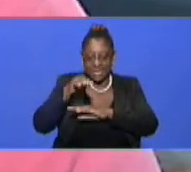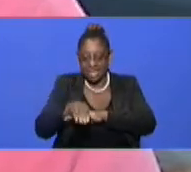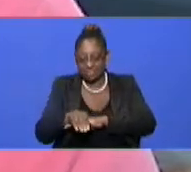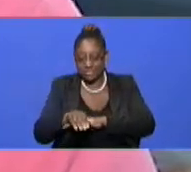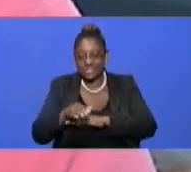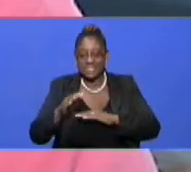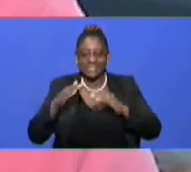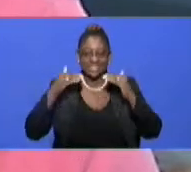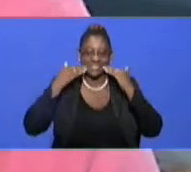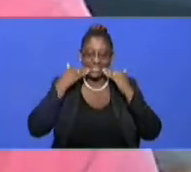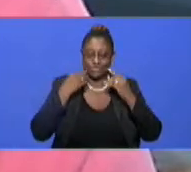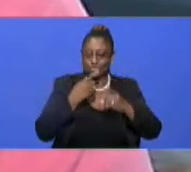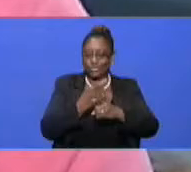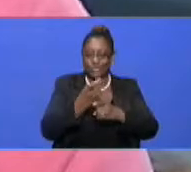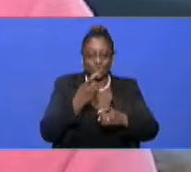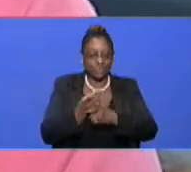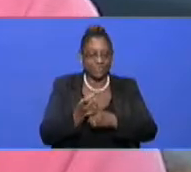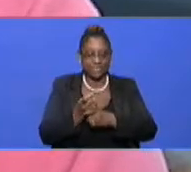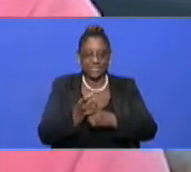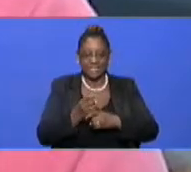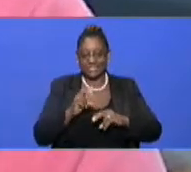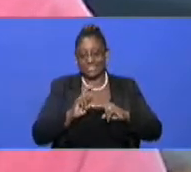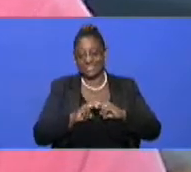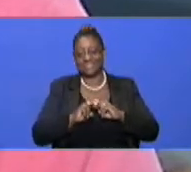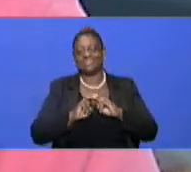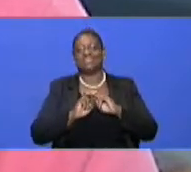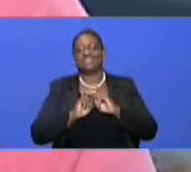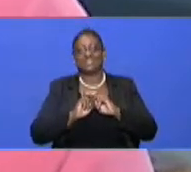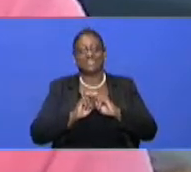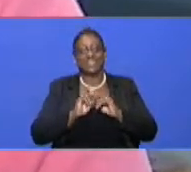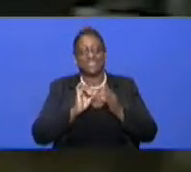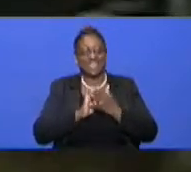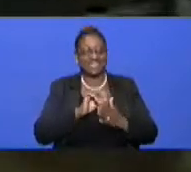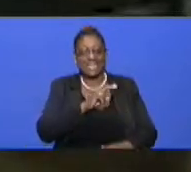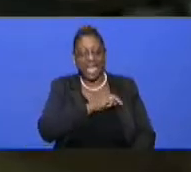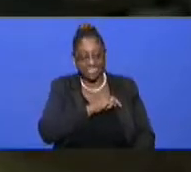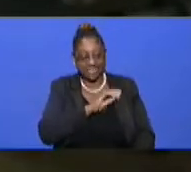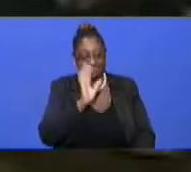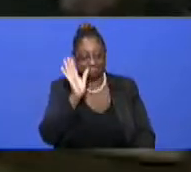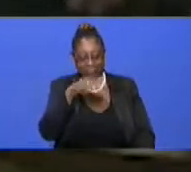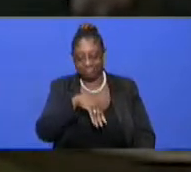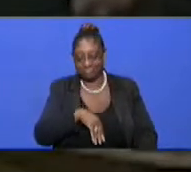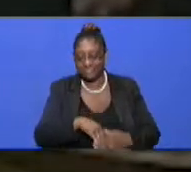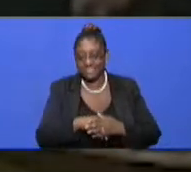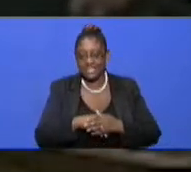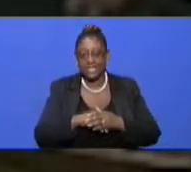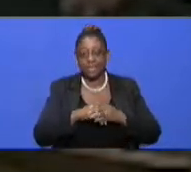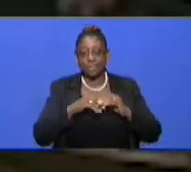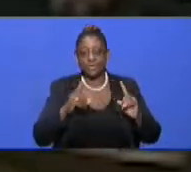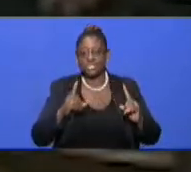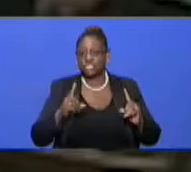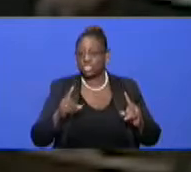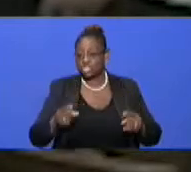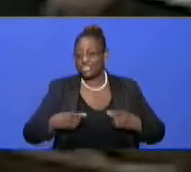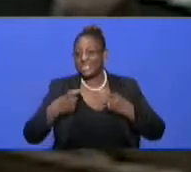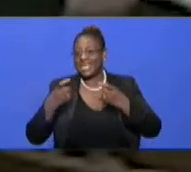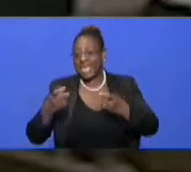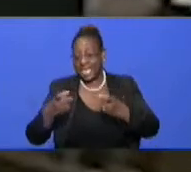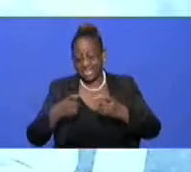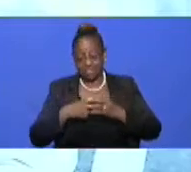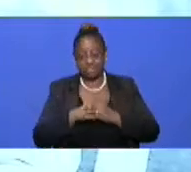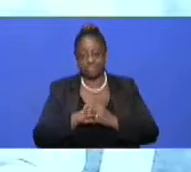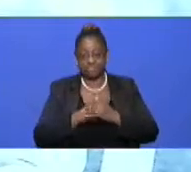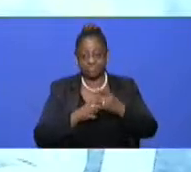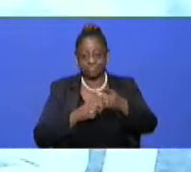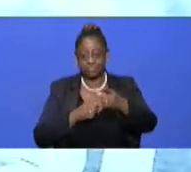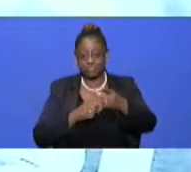something smart to say, and all you do is say, "Oh, that's all, Natalie, don't worry about it." She is described as a giving individual.